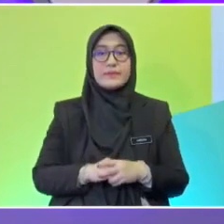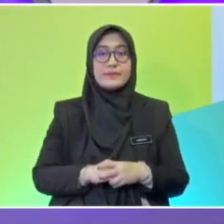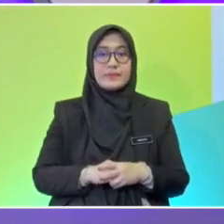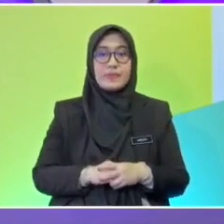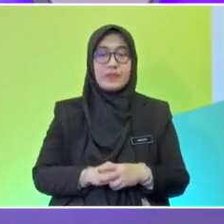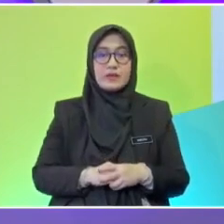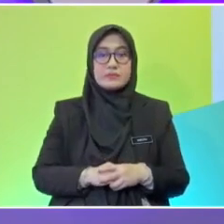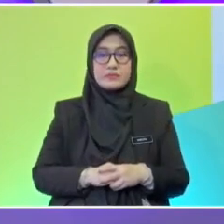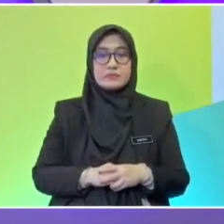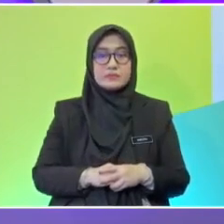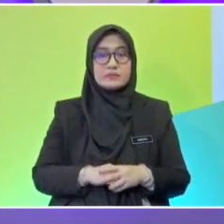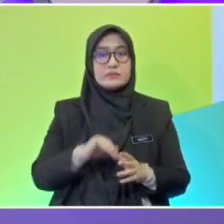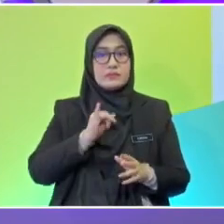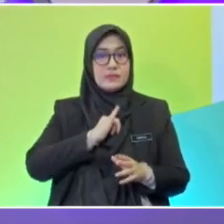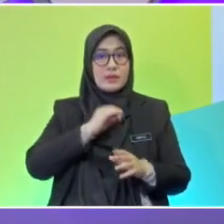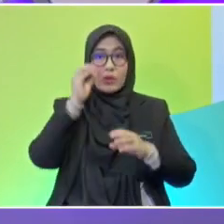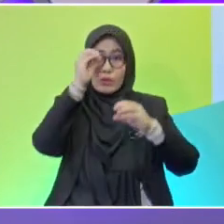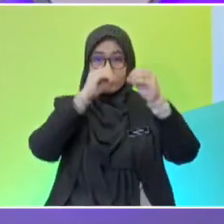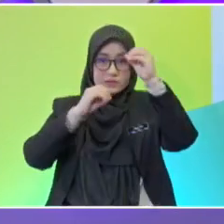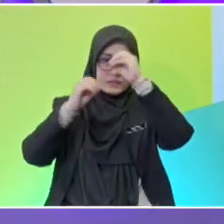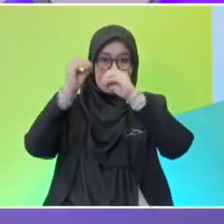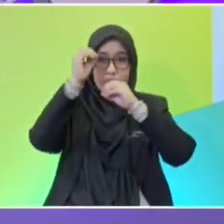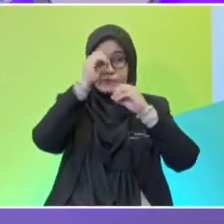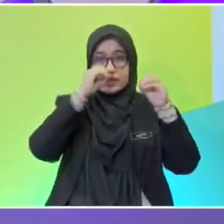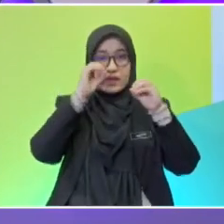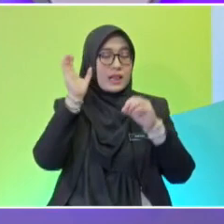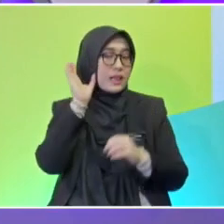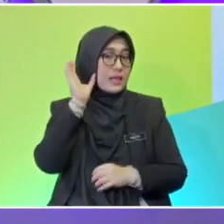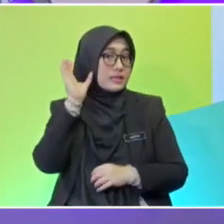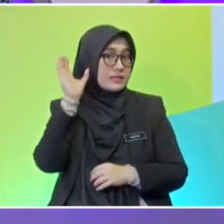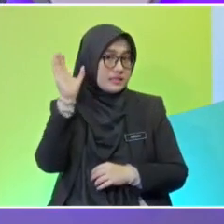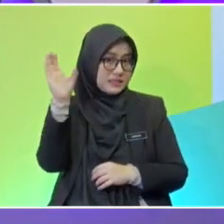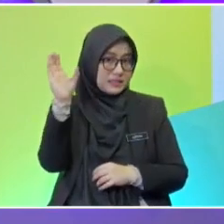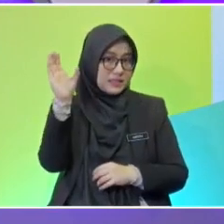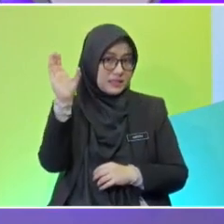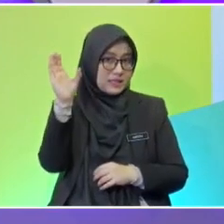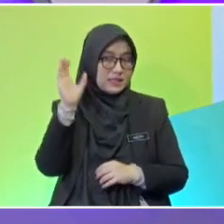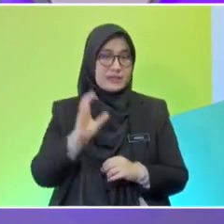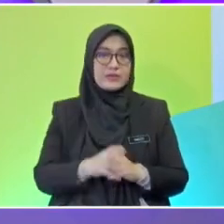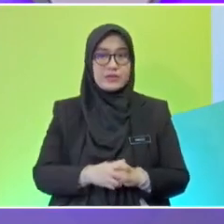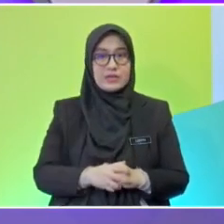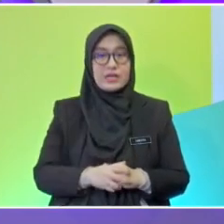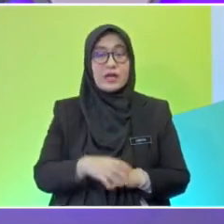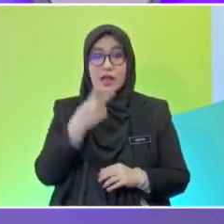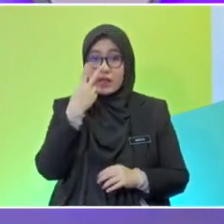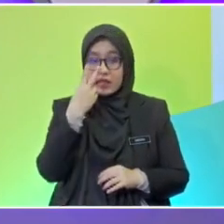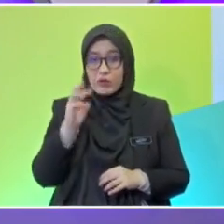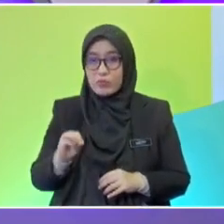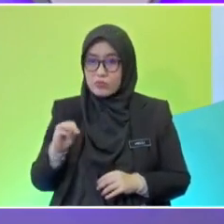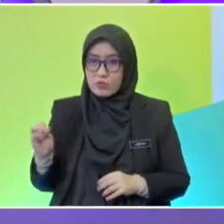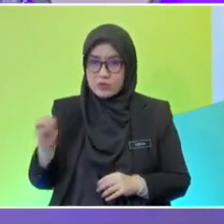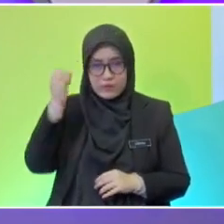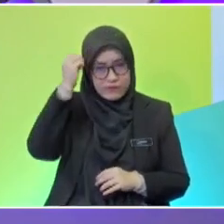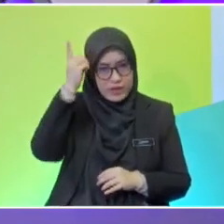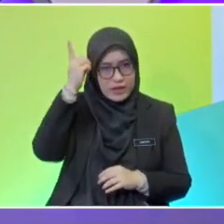asking. I'm observing for their listening skills. I'm observing whether or not they understand the responses given by their